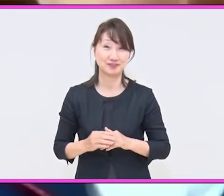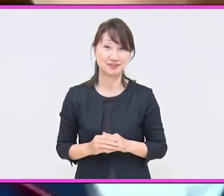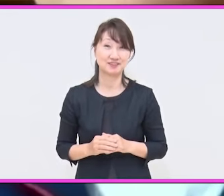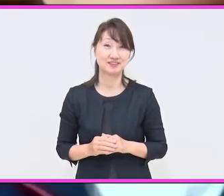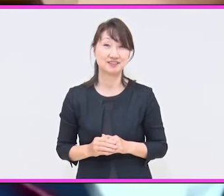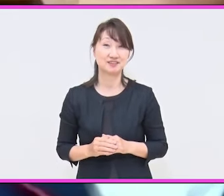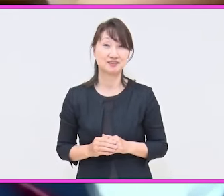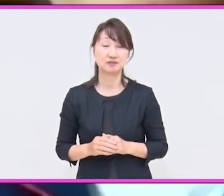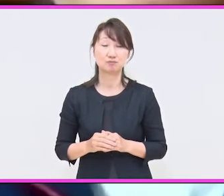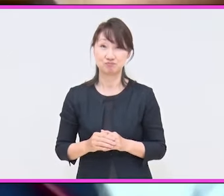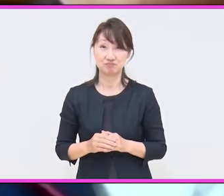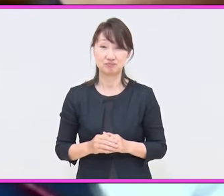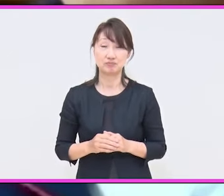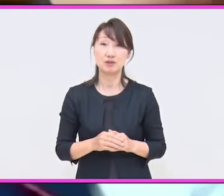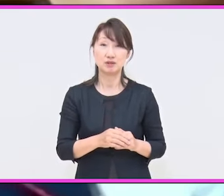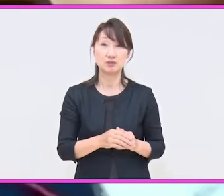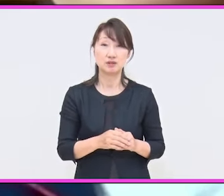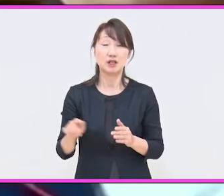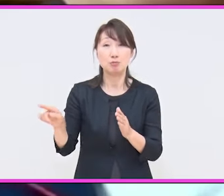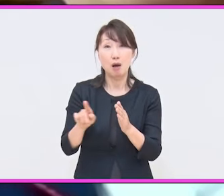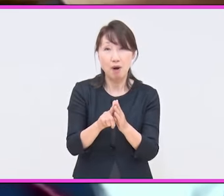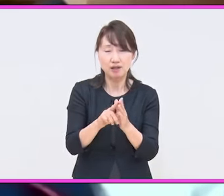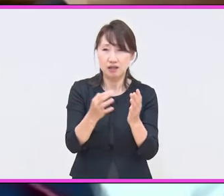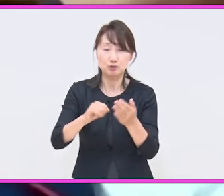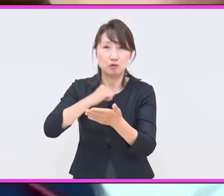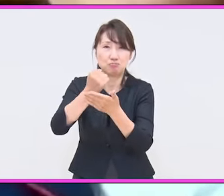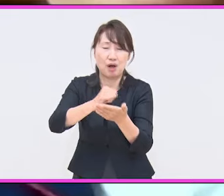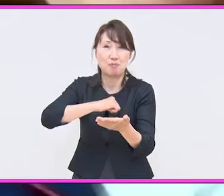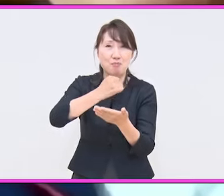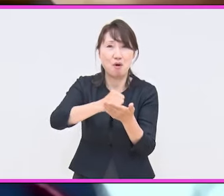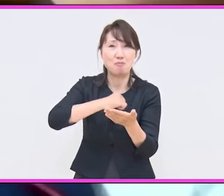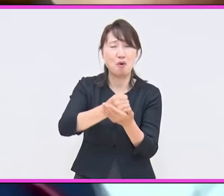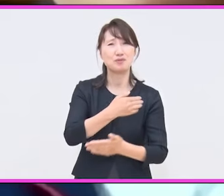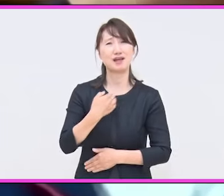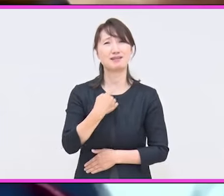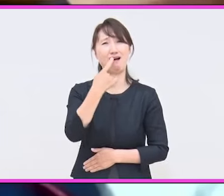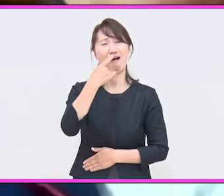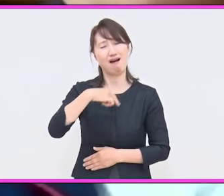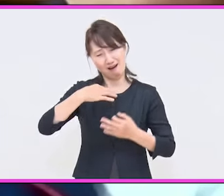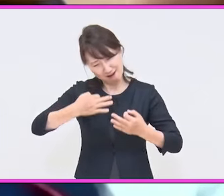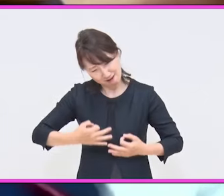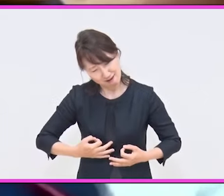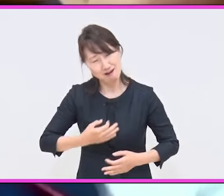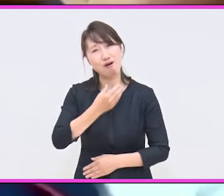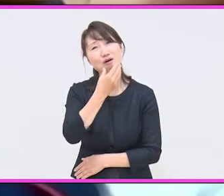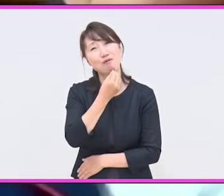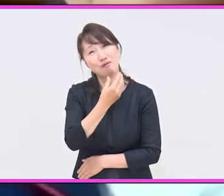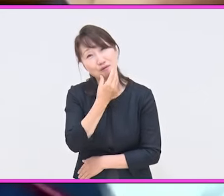I was lucky.To have the success that I had to enable me to achieve that.